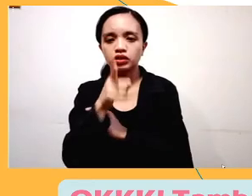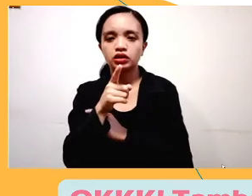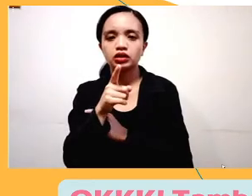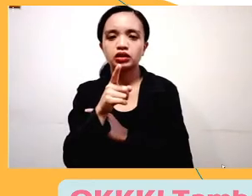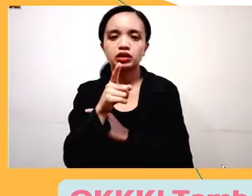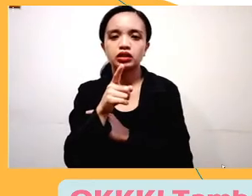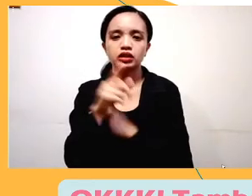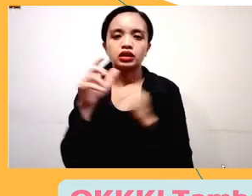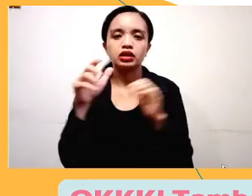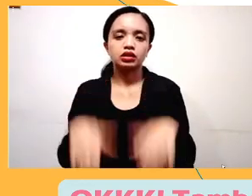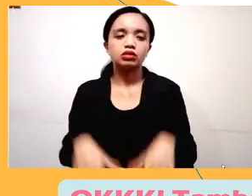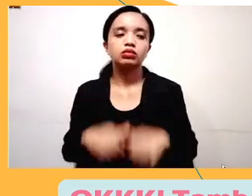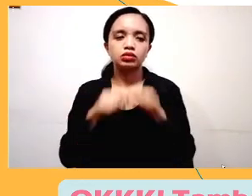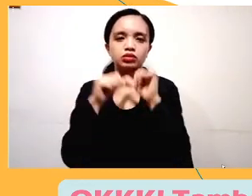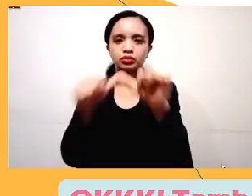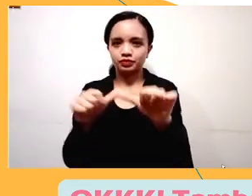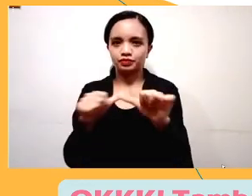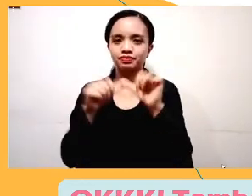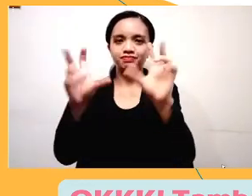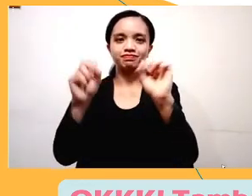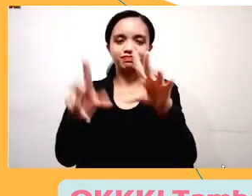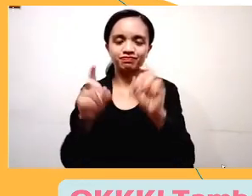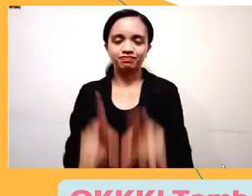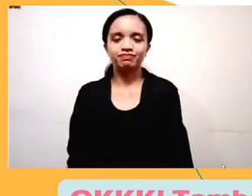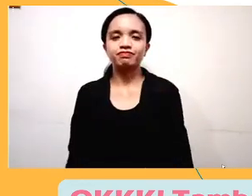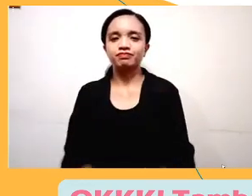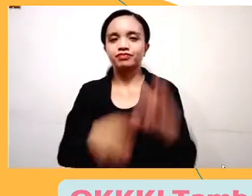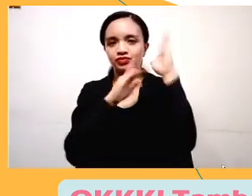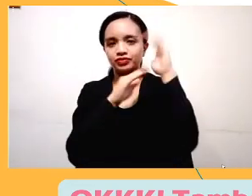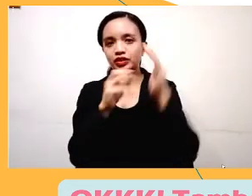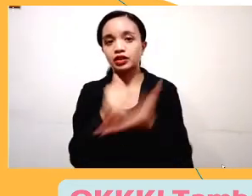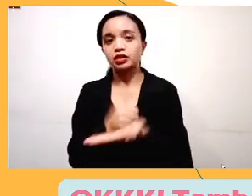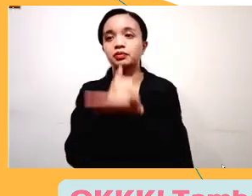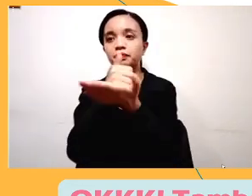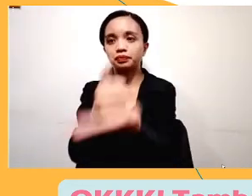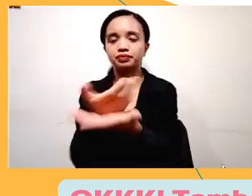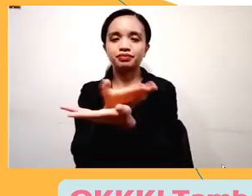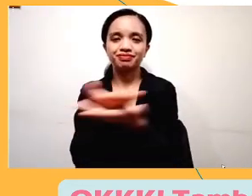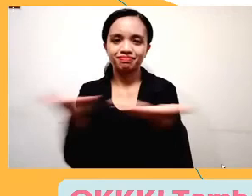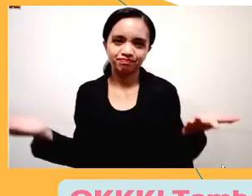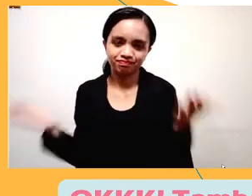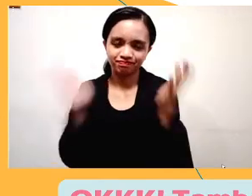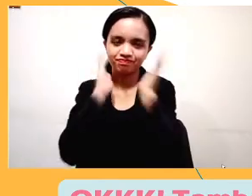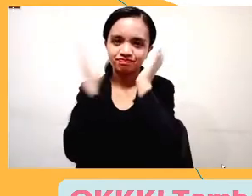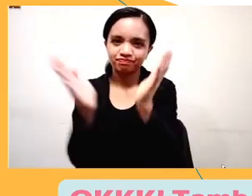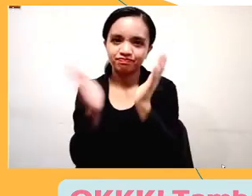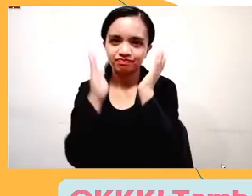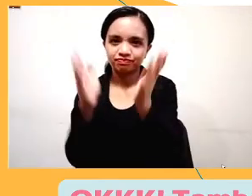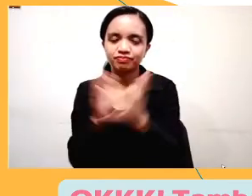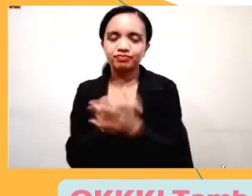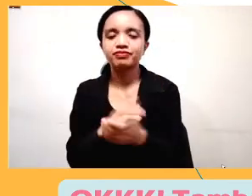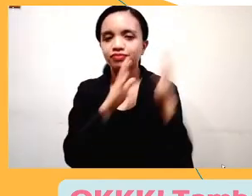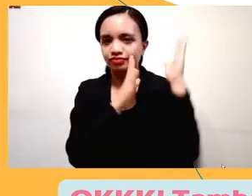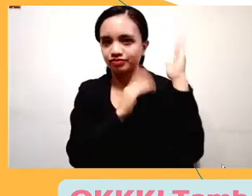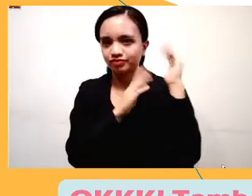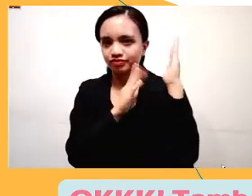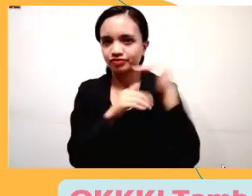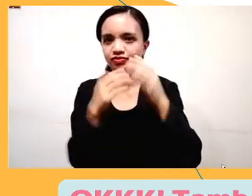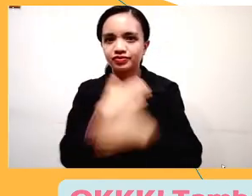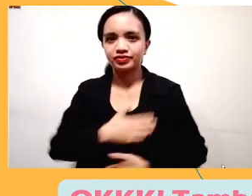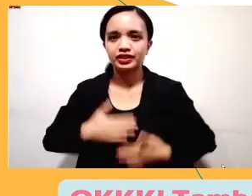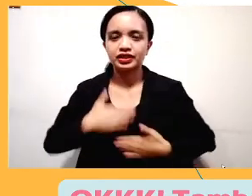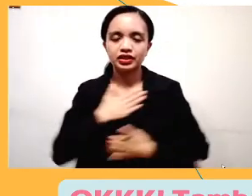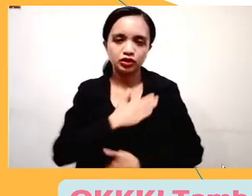it. Okay? So I hope that helps you, mga ka-birds. So I hope nag-enjoy kayo sa ating